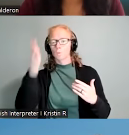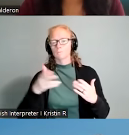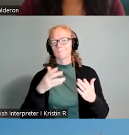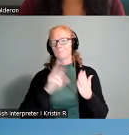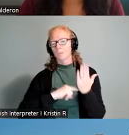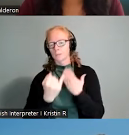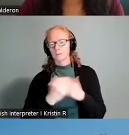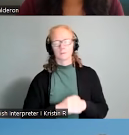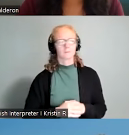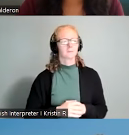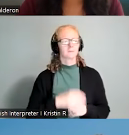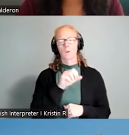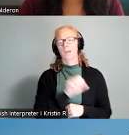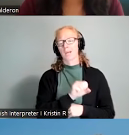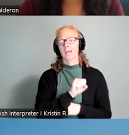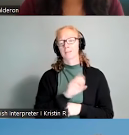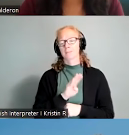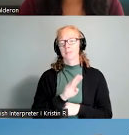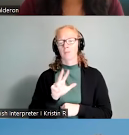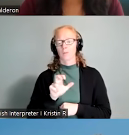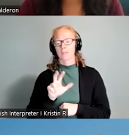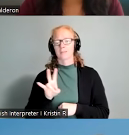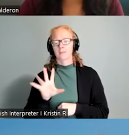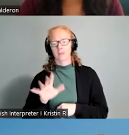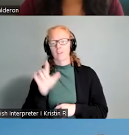per SB 375 and others.